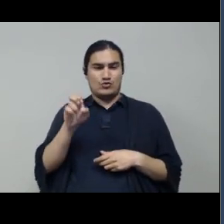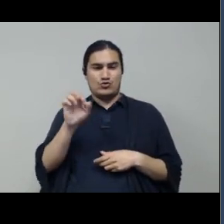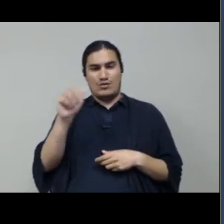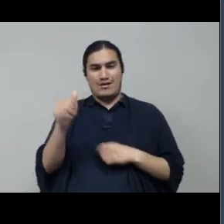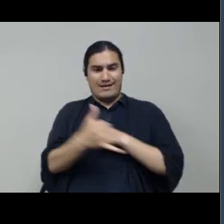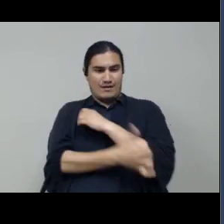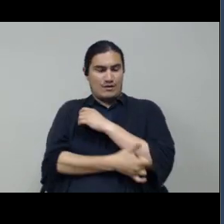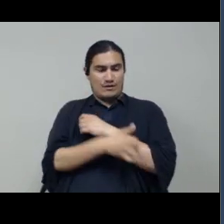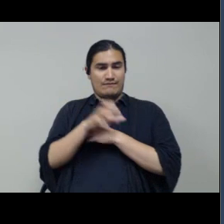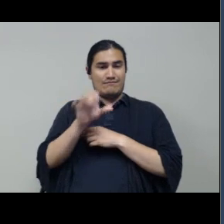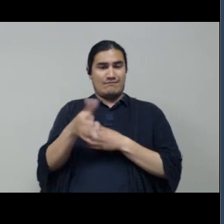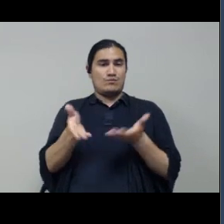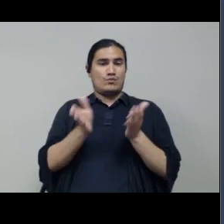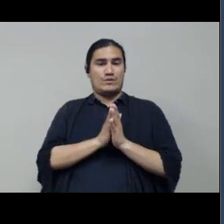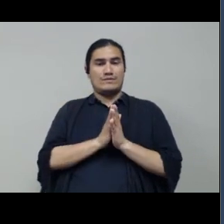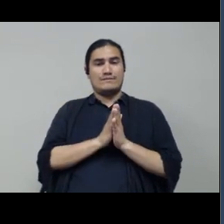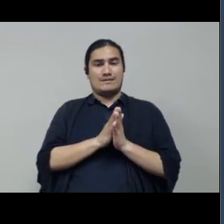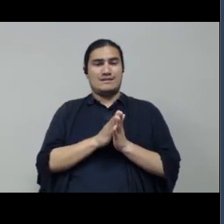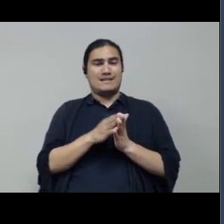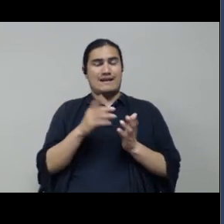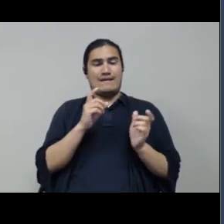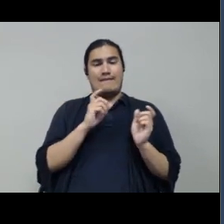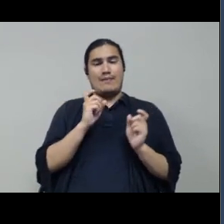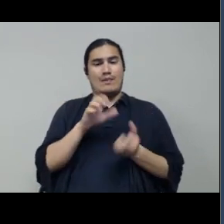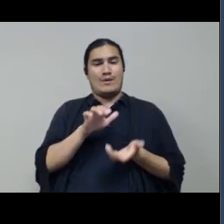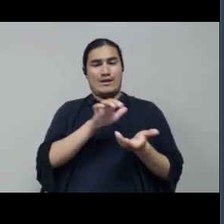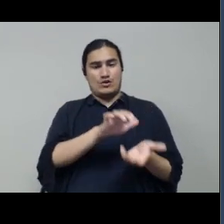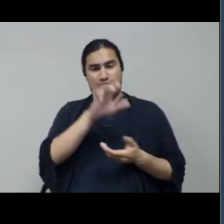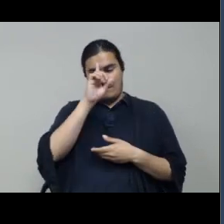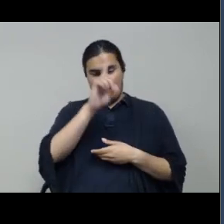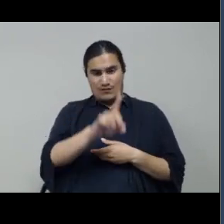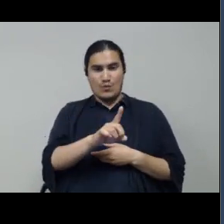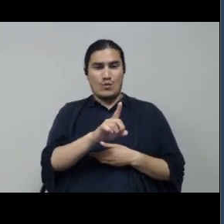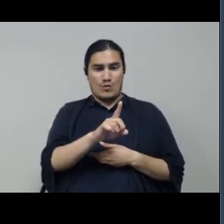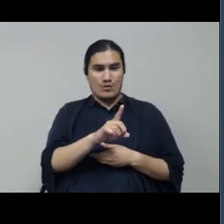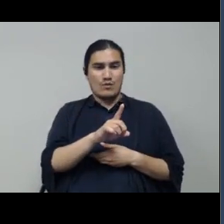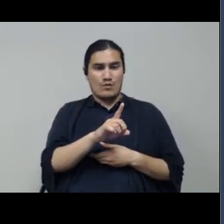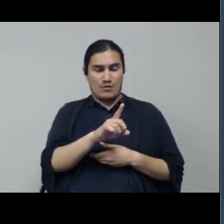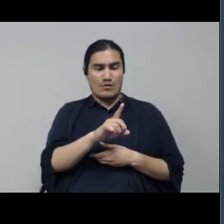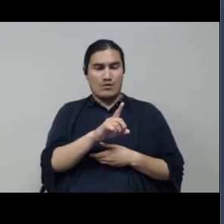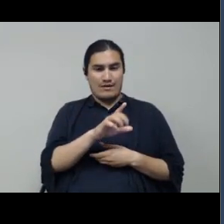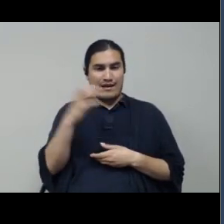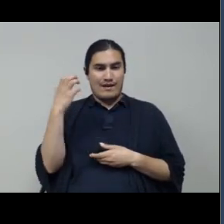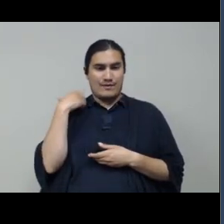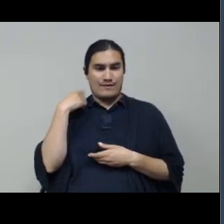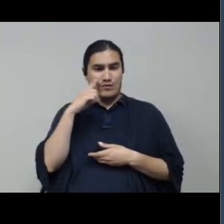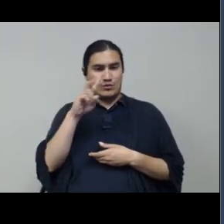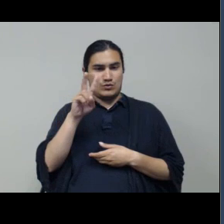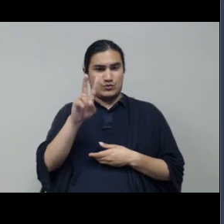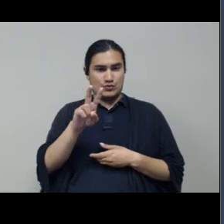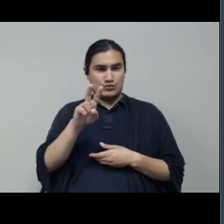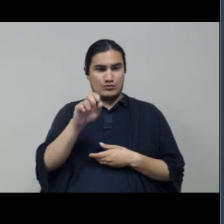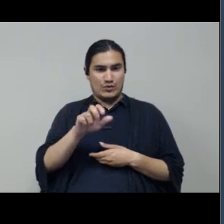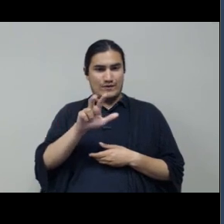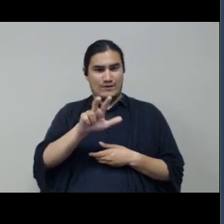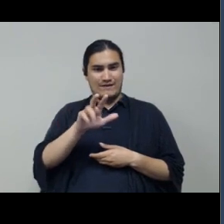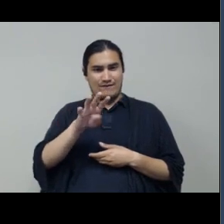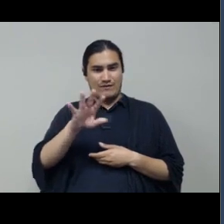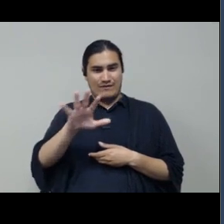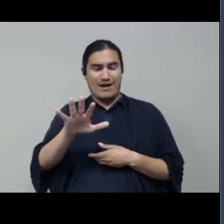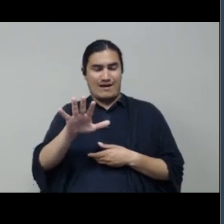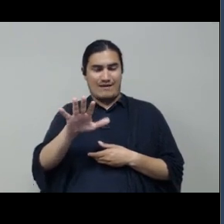that is requesting a supplemental allocation for construction capital of $2.345 million to re-advertise the